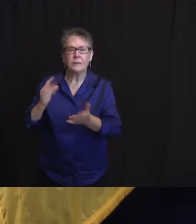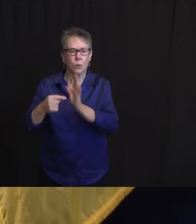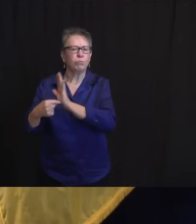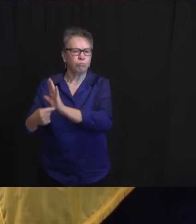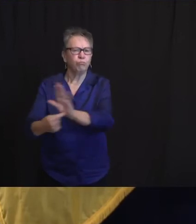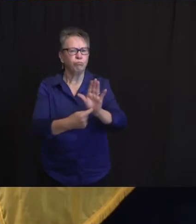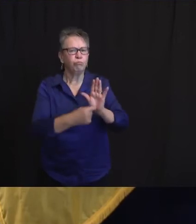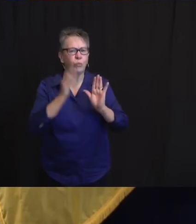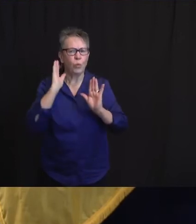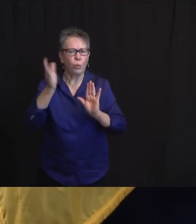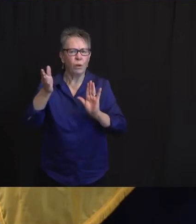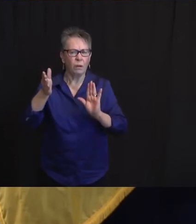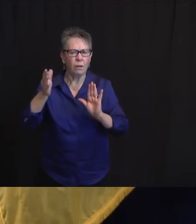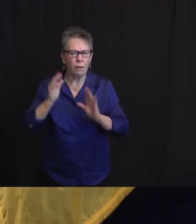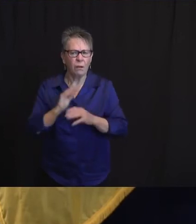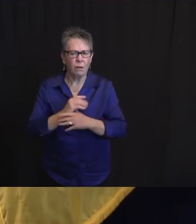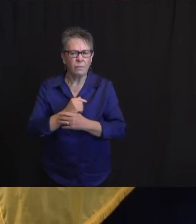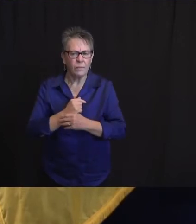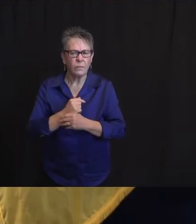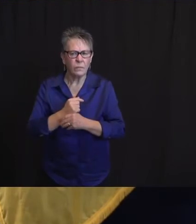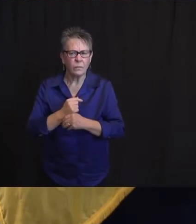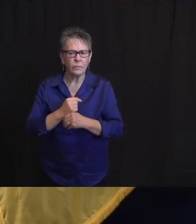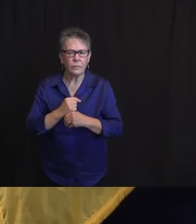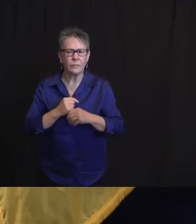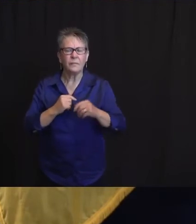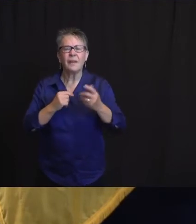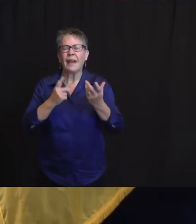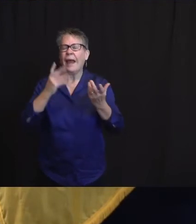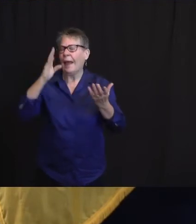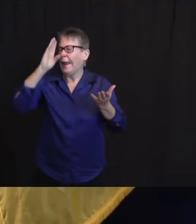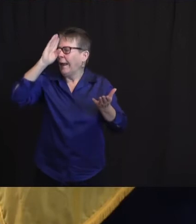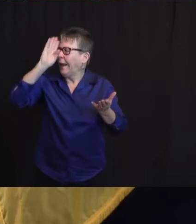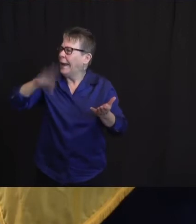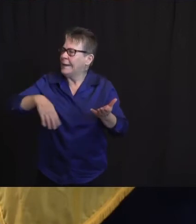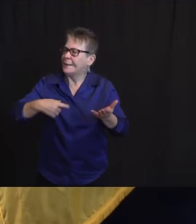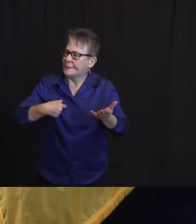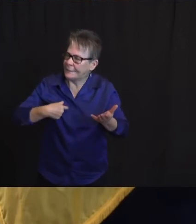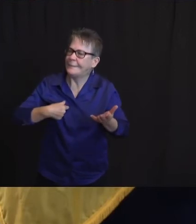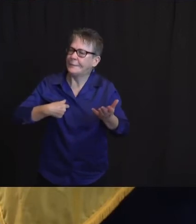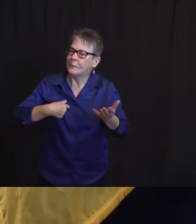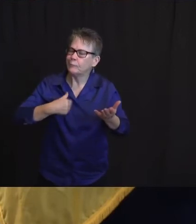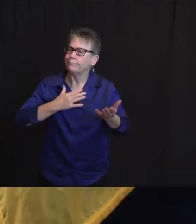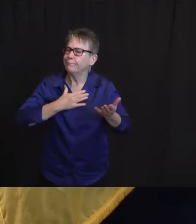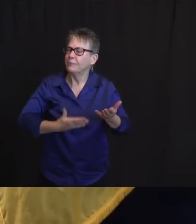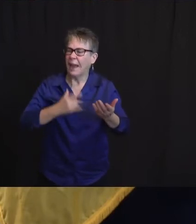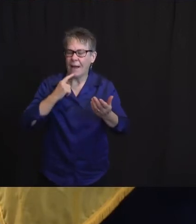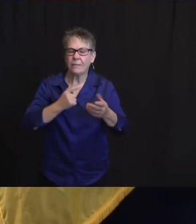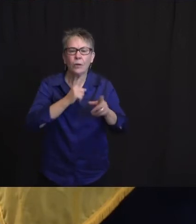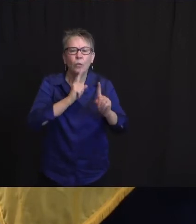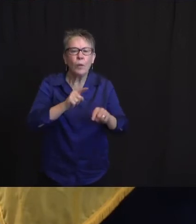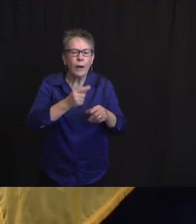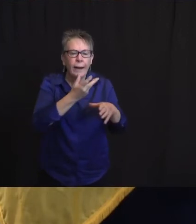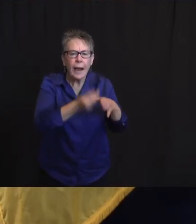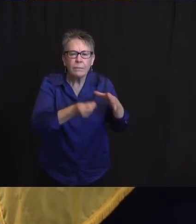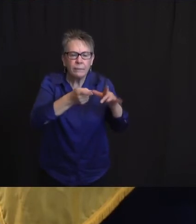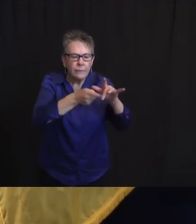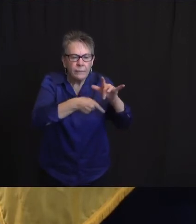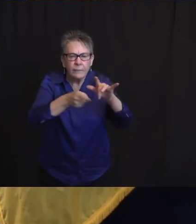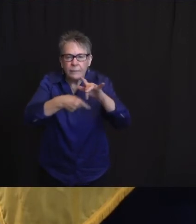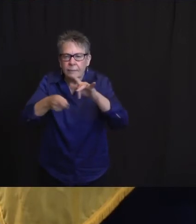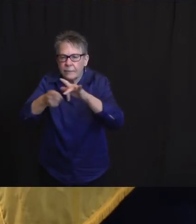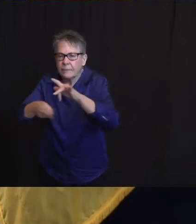fact, as we sit here now, I suspect that the number is many thousands more than the number that Judy and I are using, which was